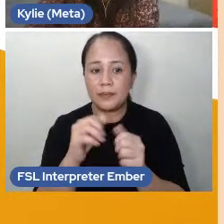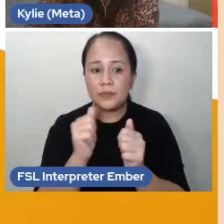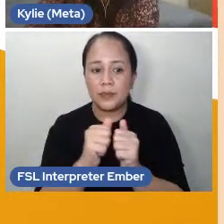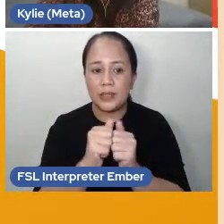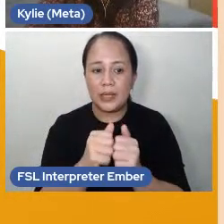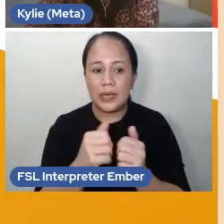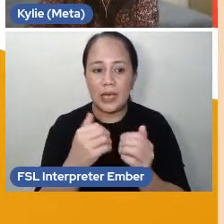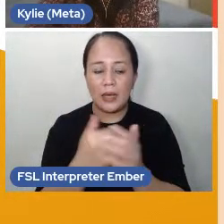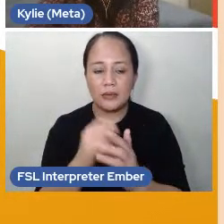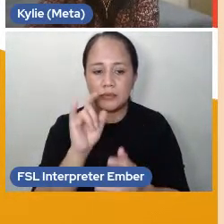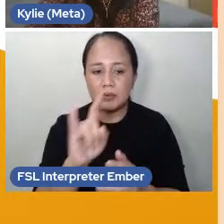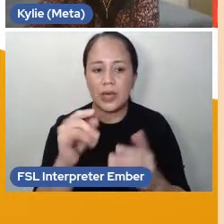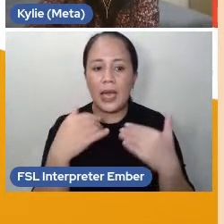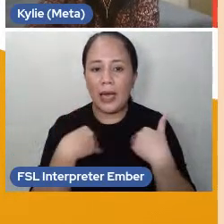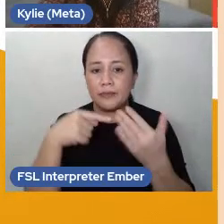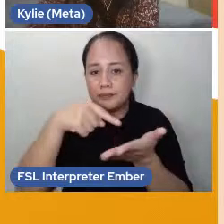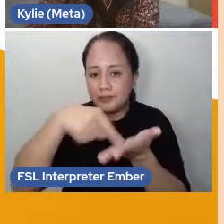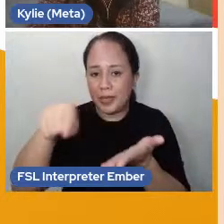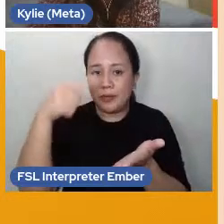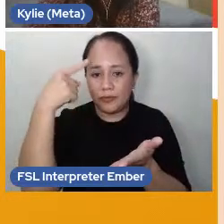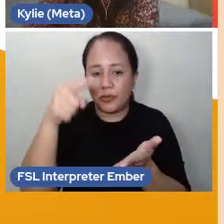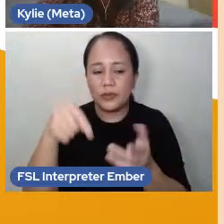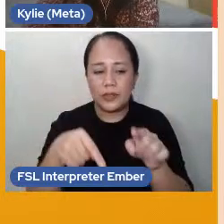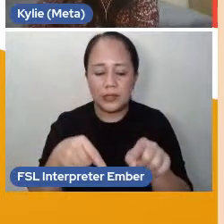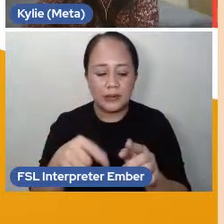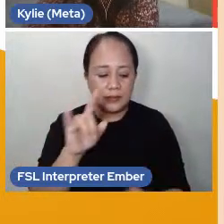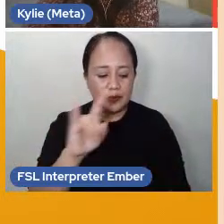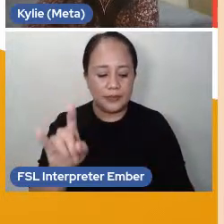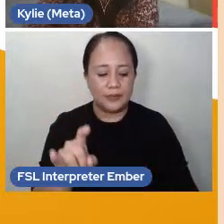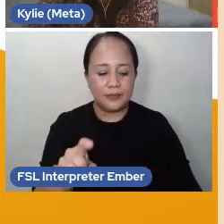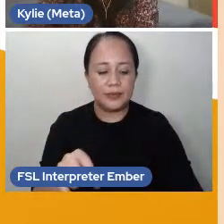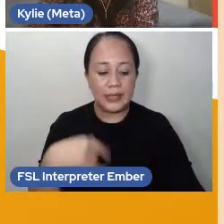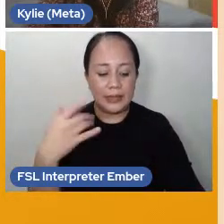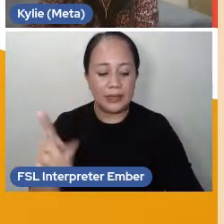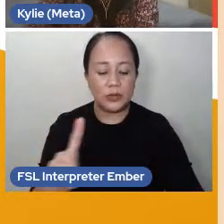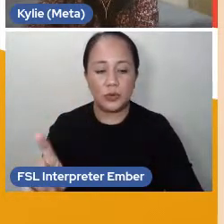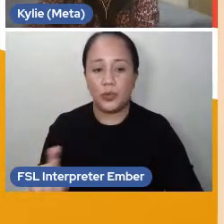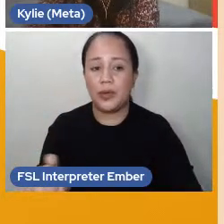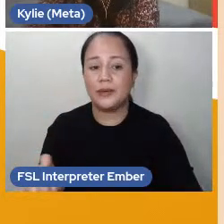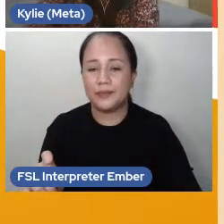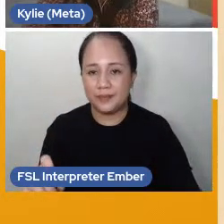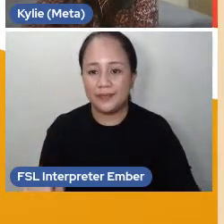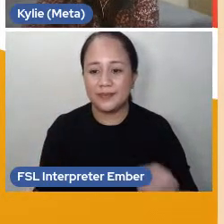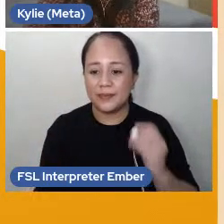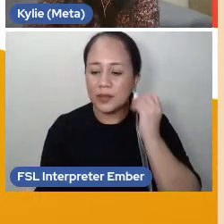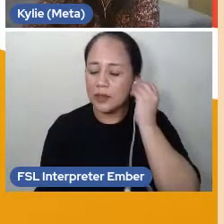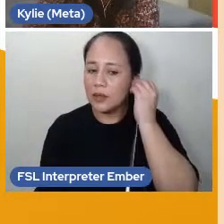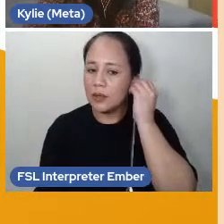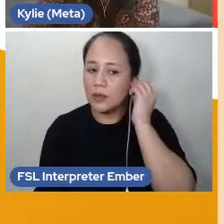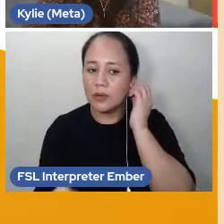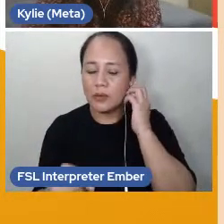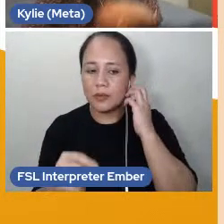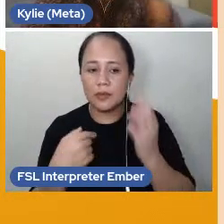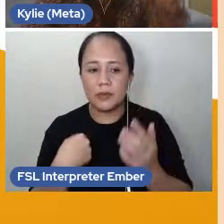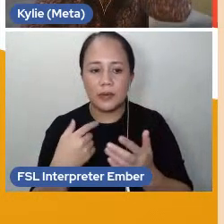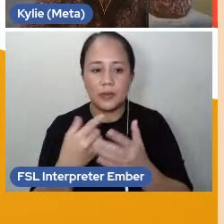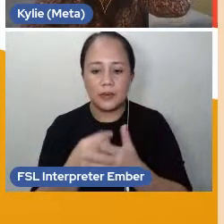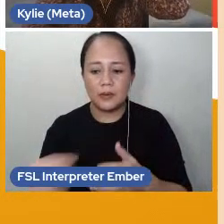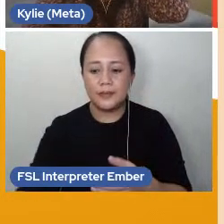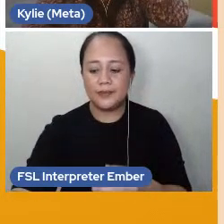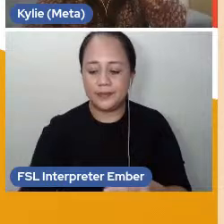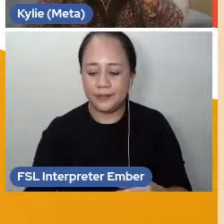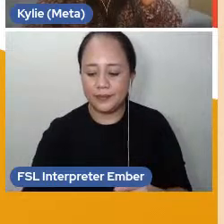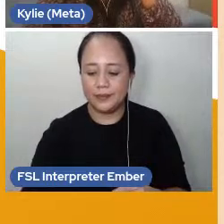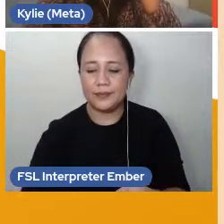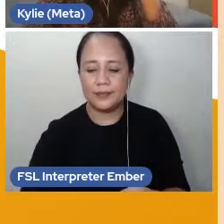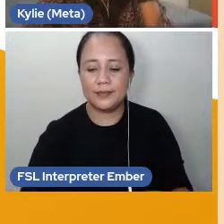the advertiser has paid to put it there, so it's an ad. Next to that, you'll see the disclaimer, which is what I was mentioning previously, and that says